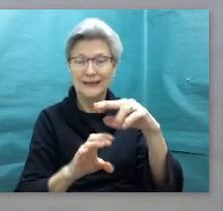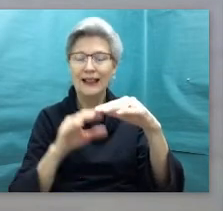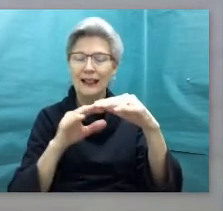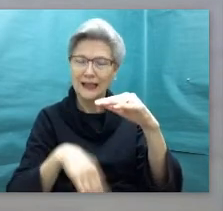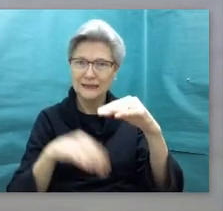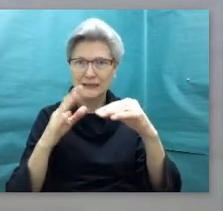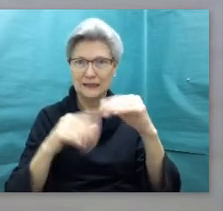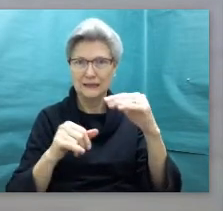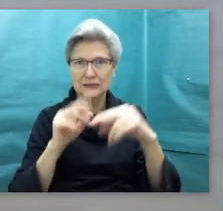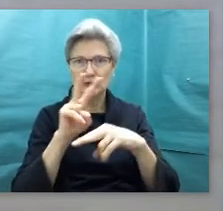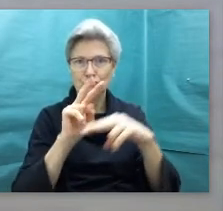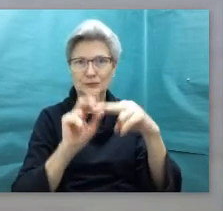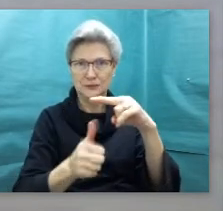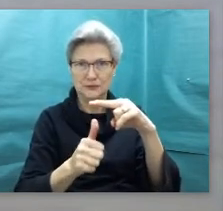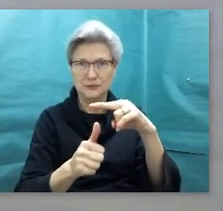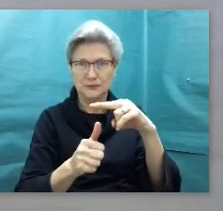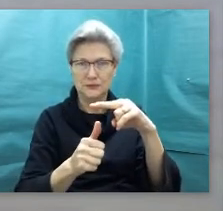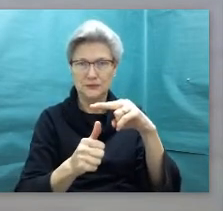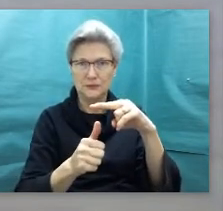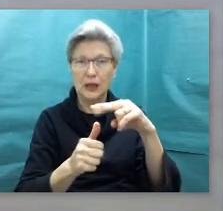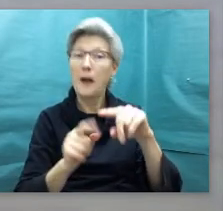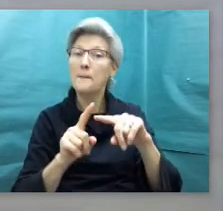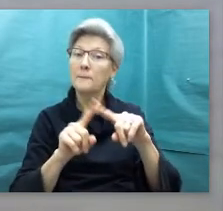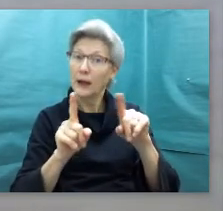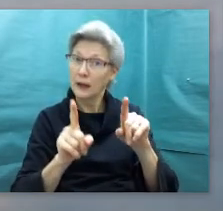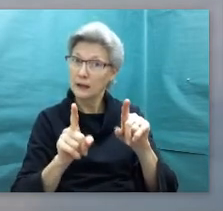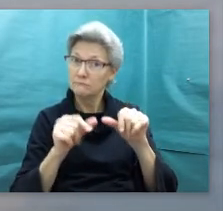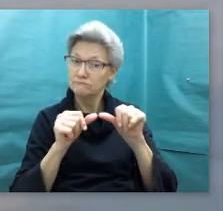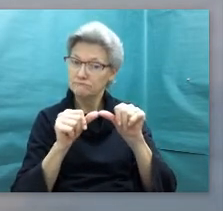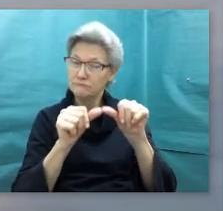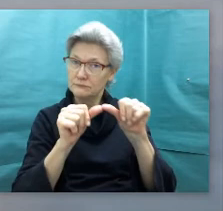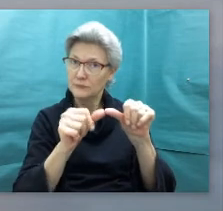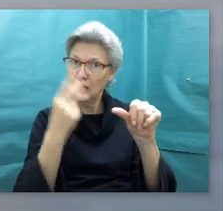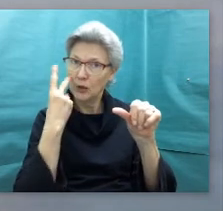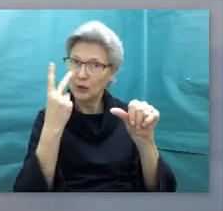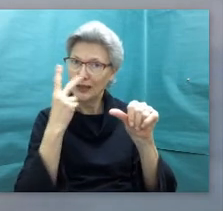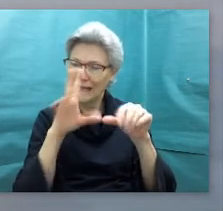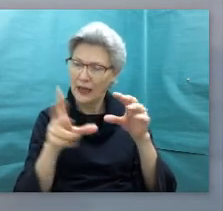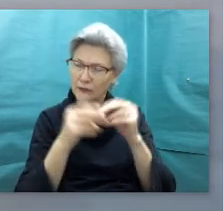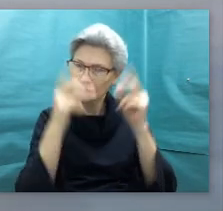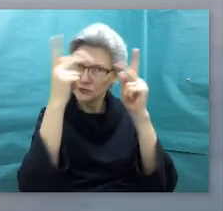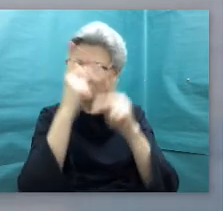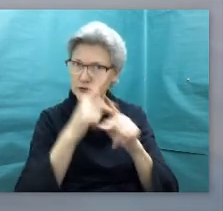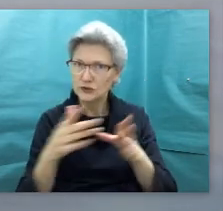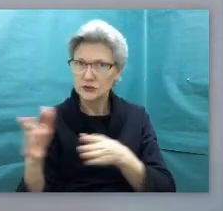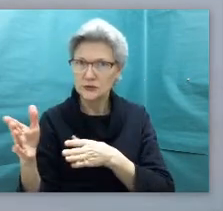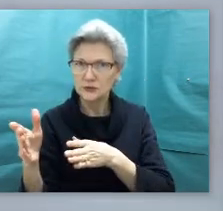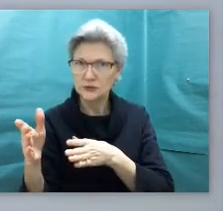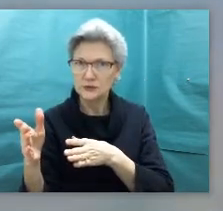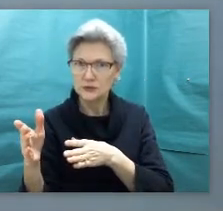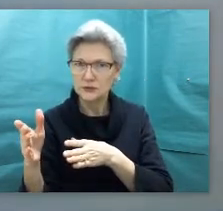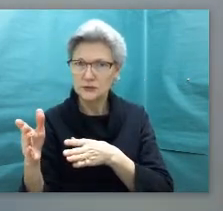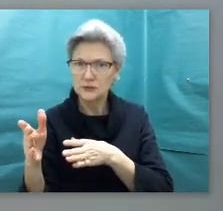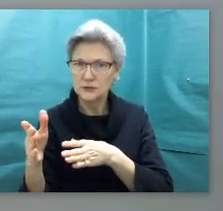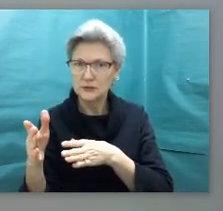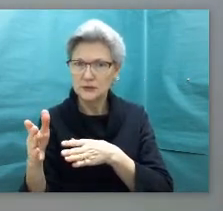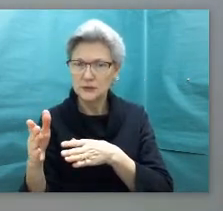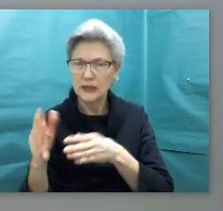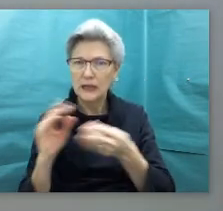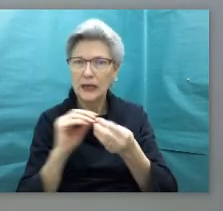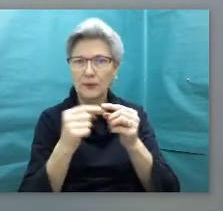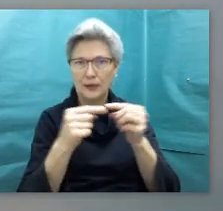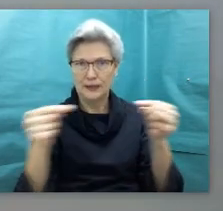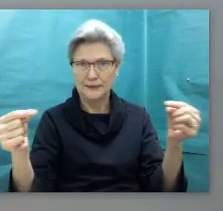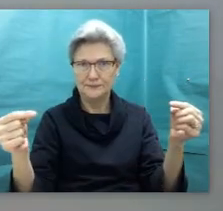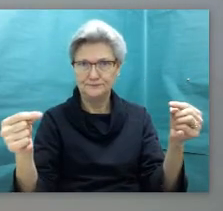than 2/10ths. But let's continue by looking at another strategy that we could use, which is a